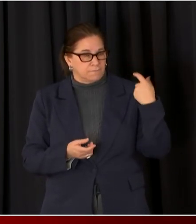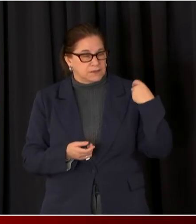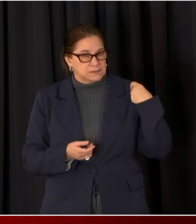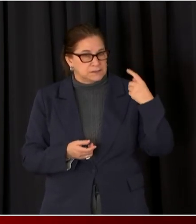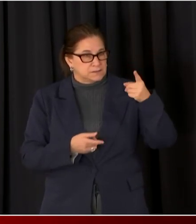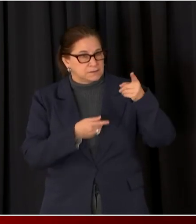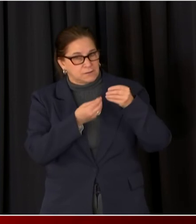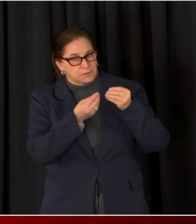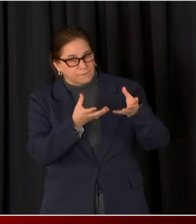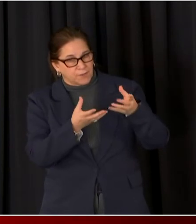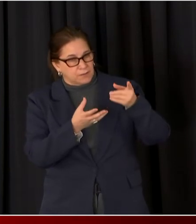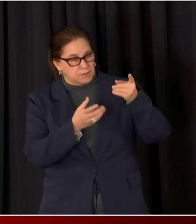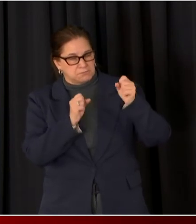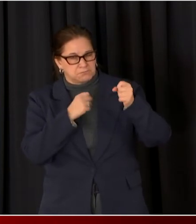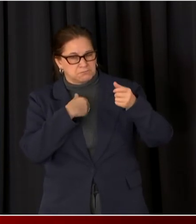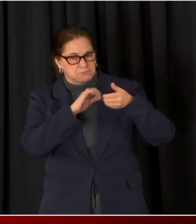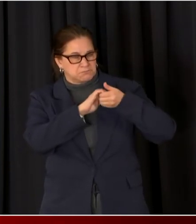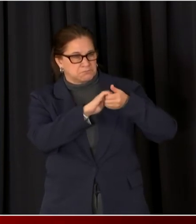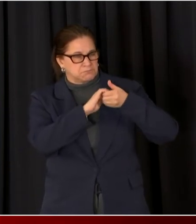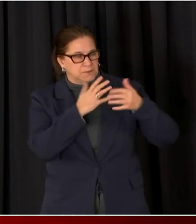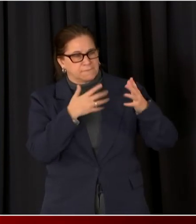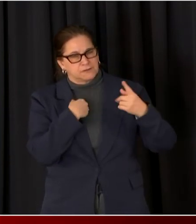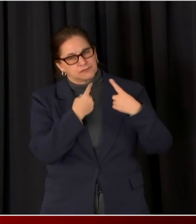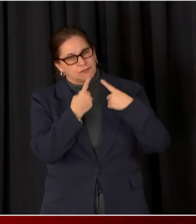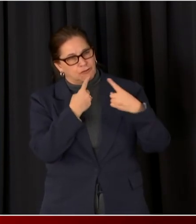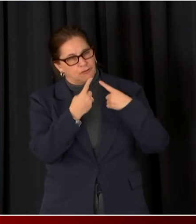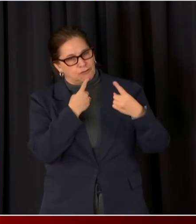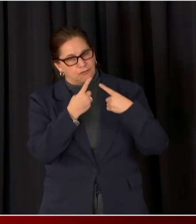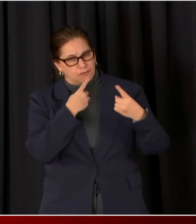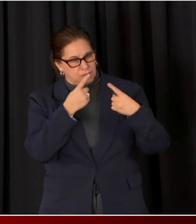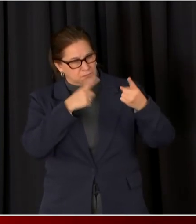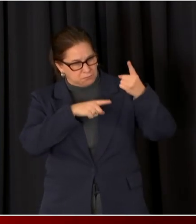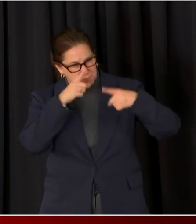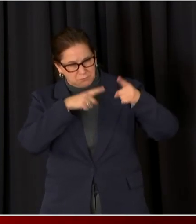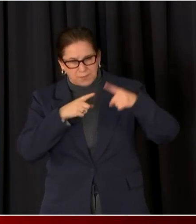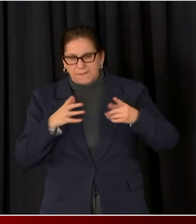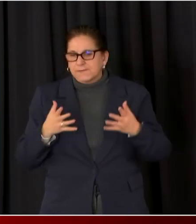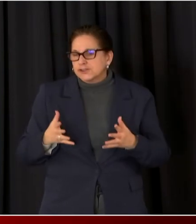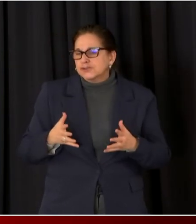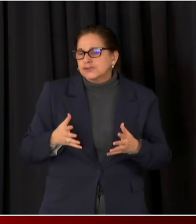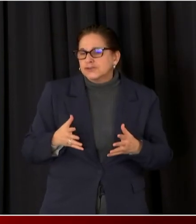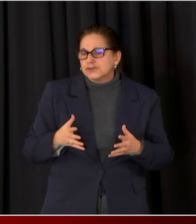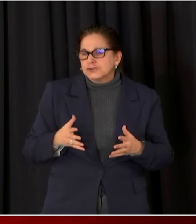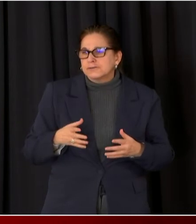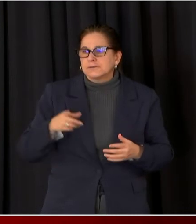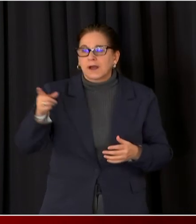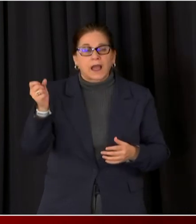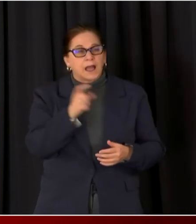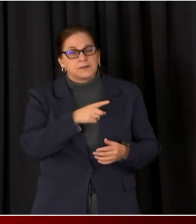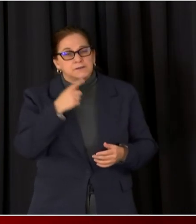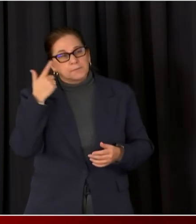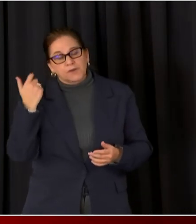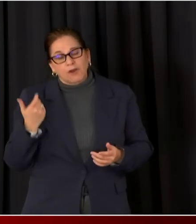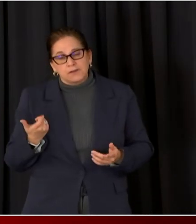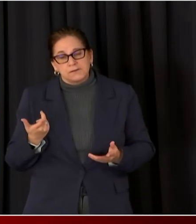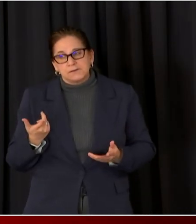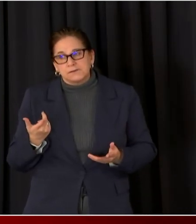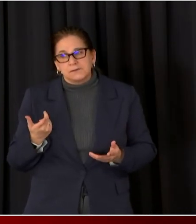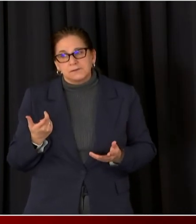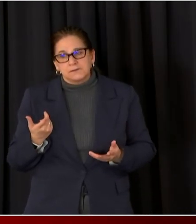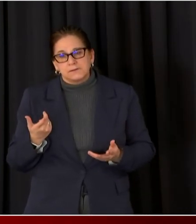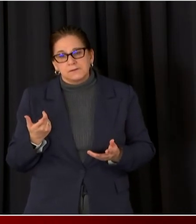had conversations about it. You spoke earlier about the allotment, how it was going to happen. You go through your first 6,000 doses, you request another, you